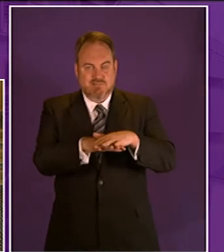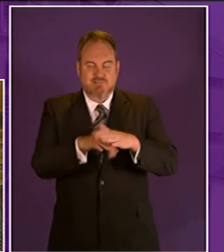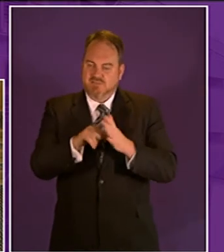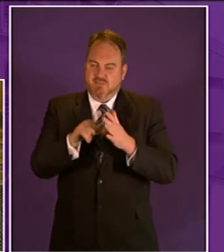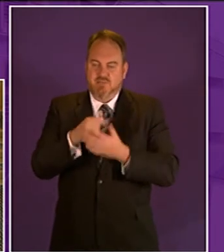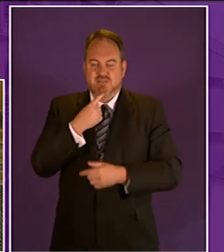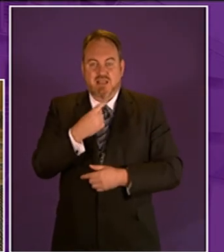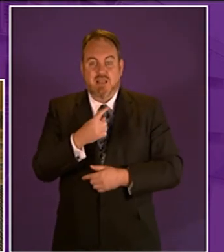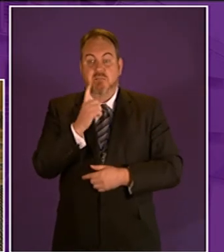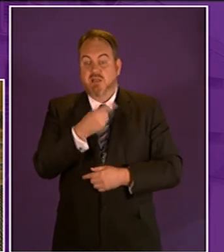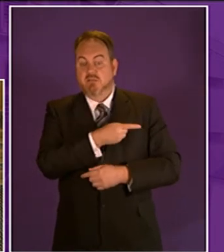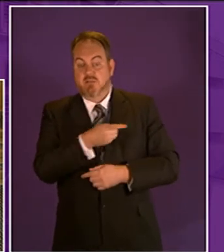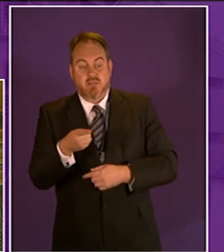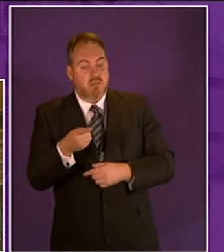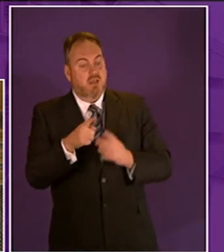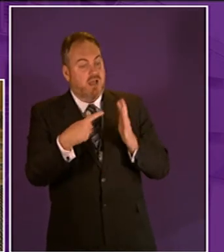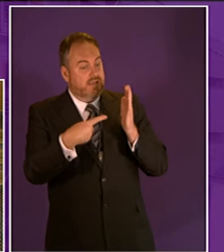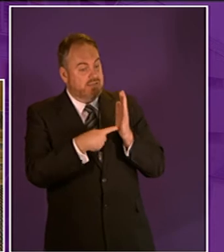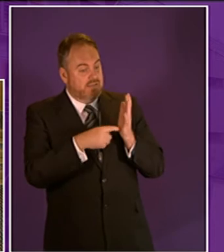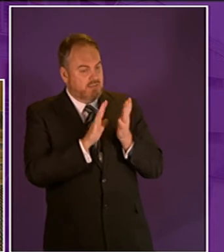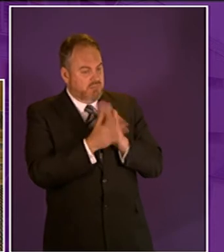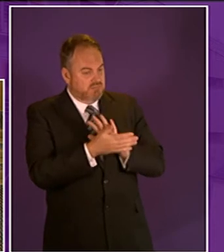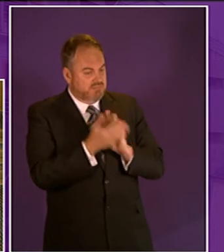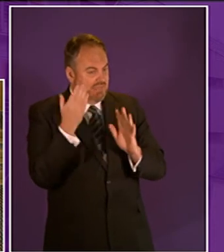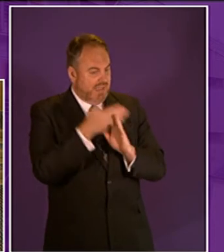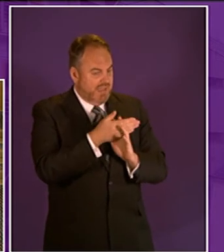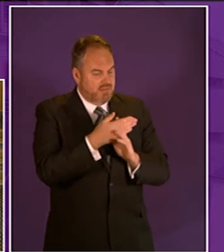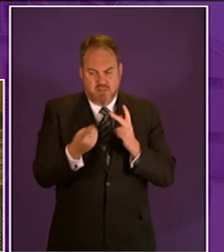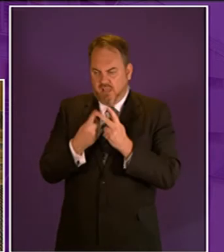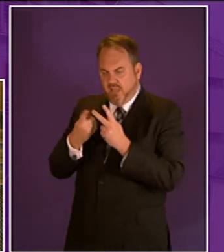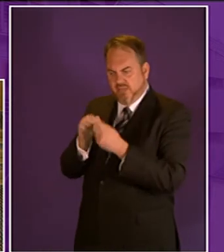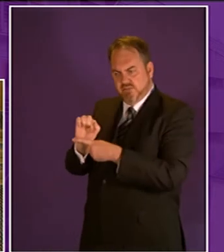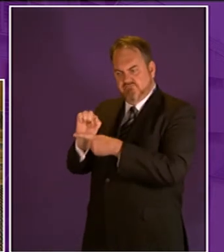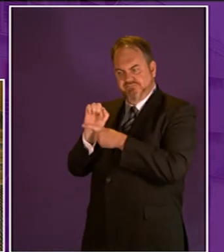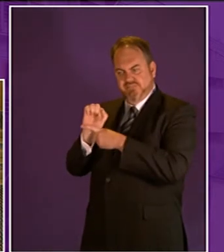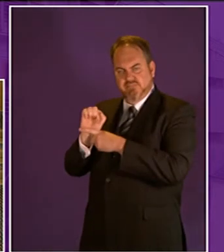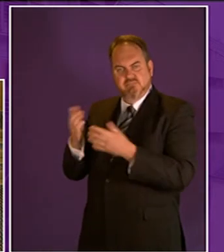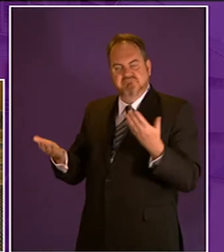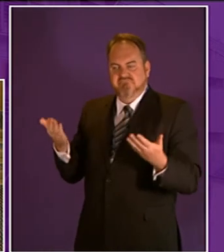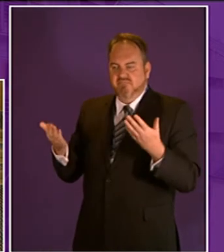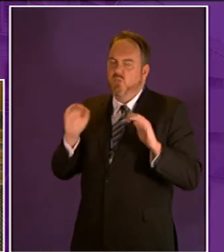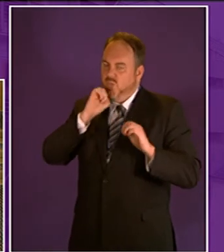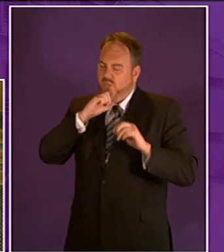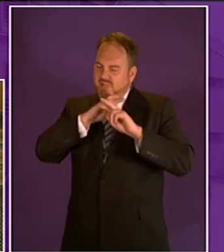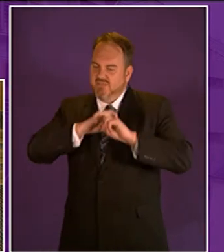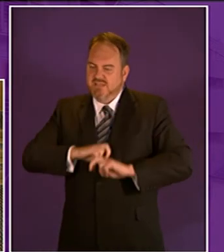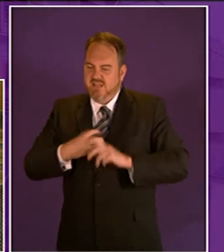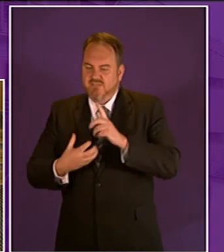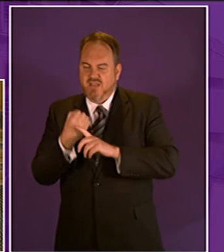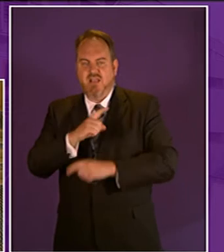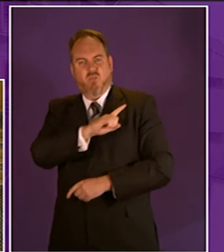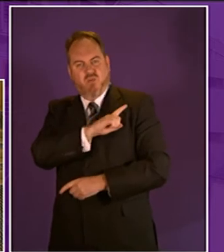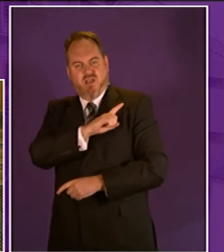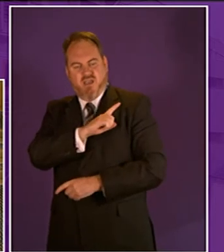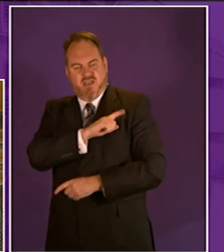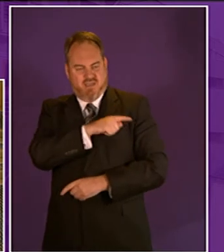that were affected, why were some affected and not others? And that's the piece of work that will now be undertaken. Obviously, I'm sure Donald Cameron will